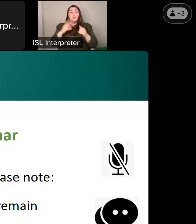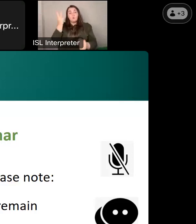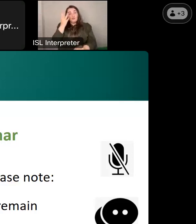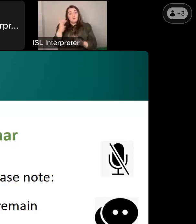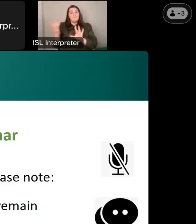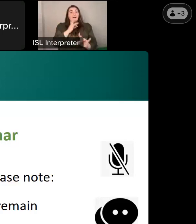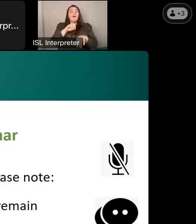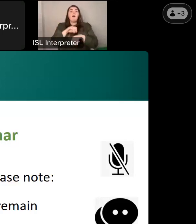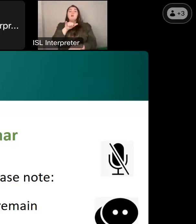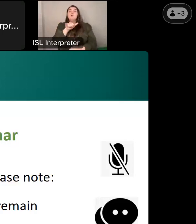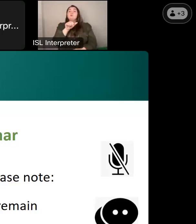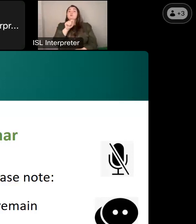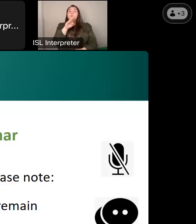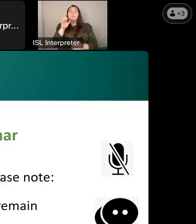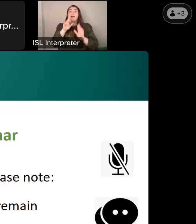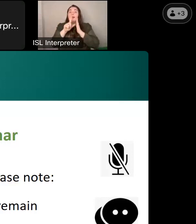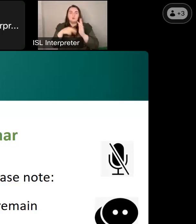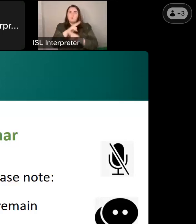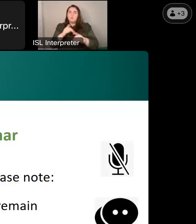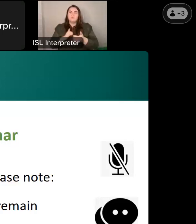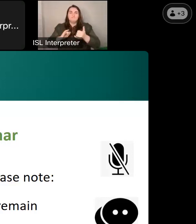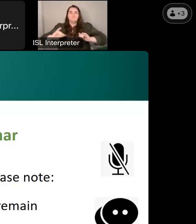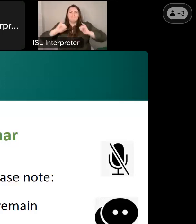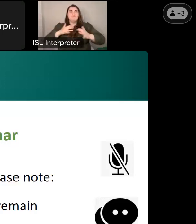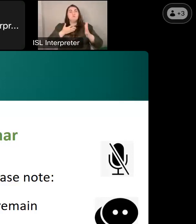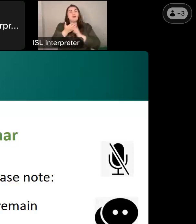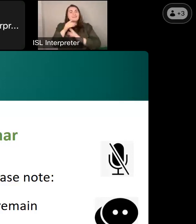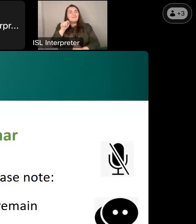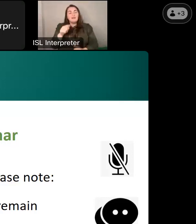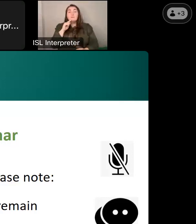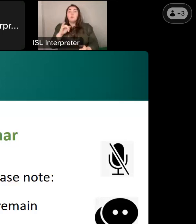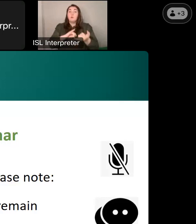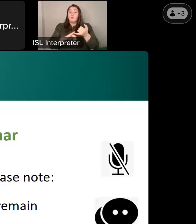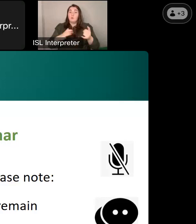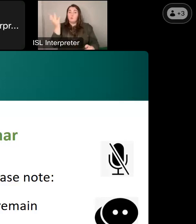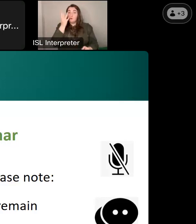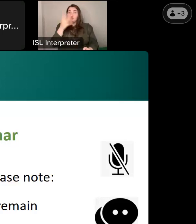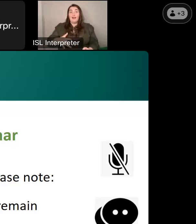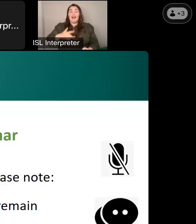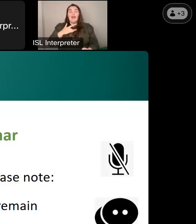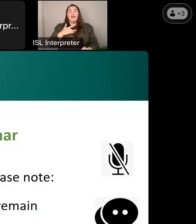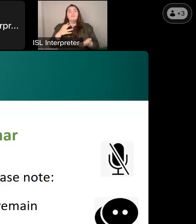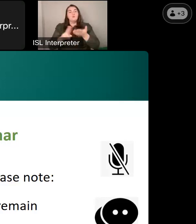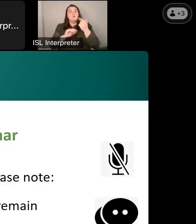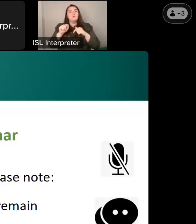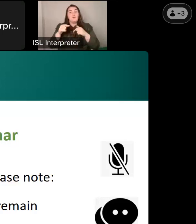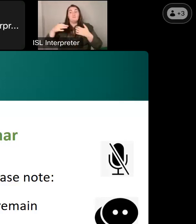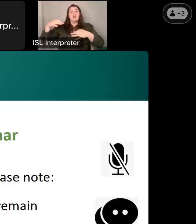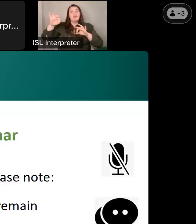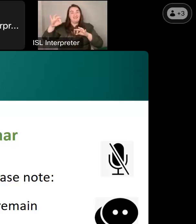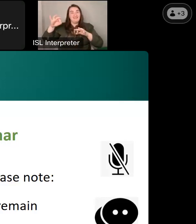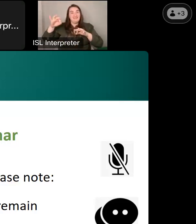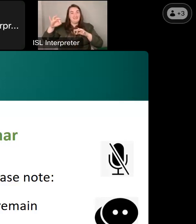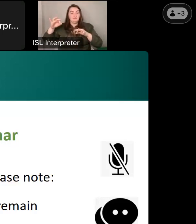on YouTube later will not be able to access those, but those watching live, please do apply for certification,